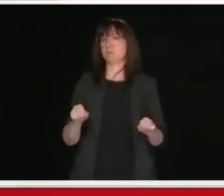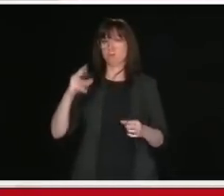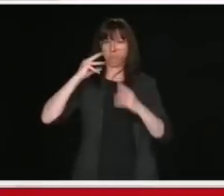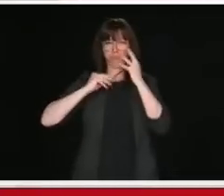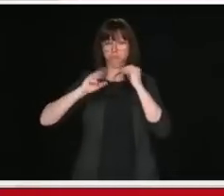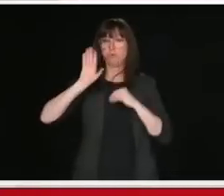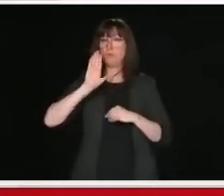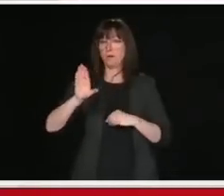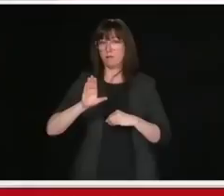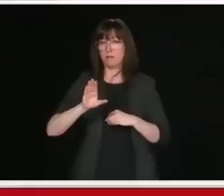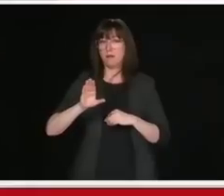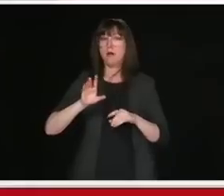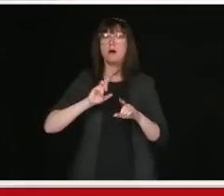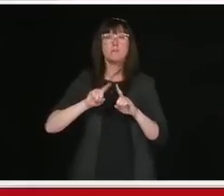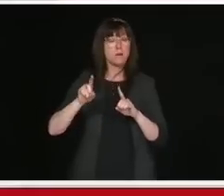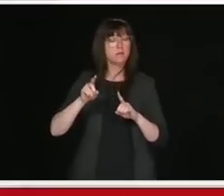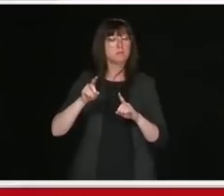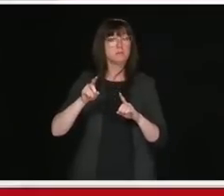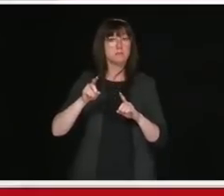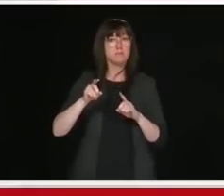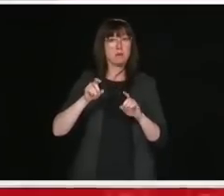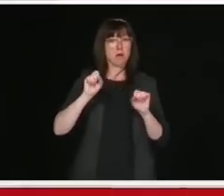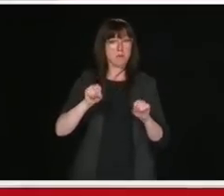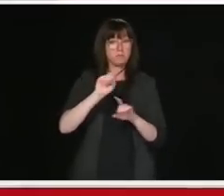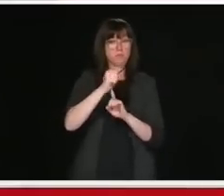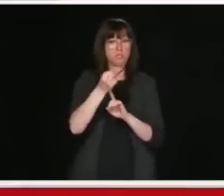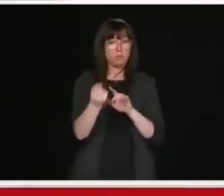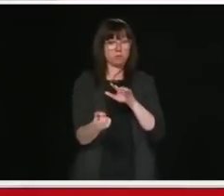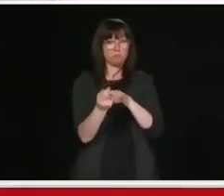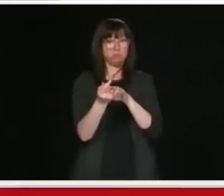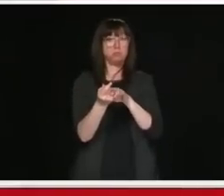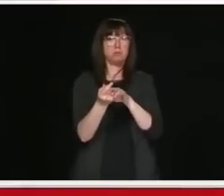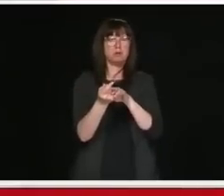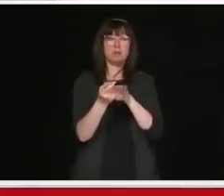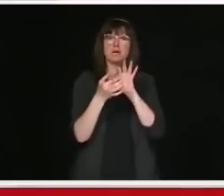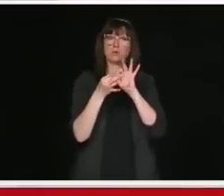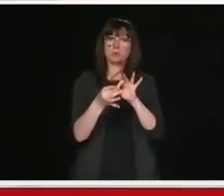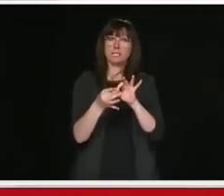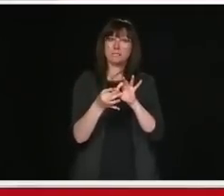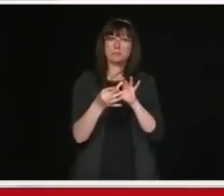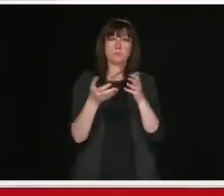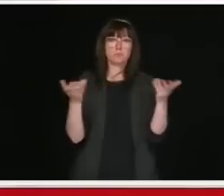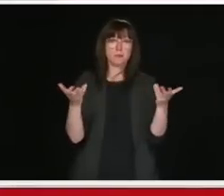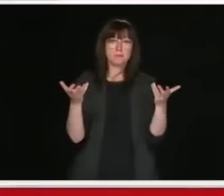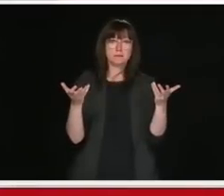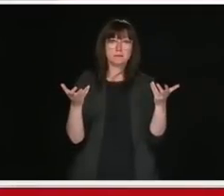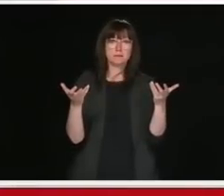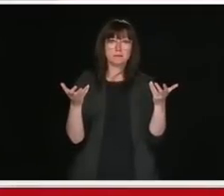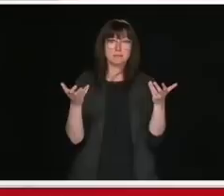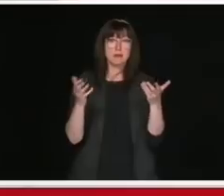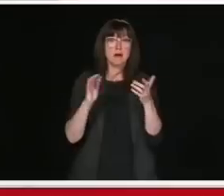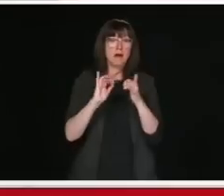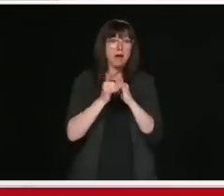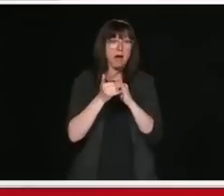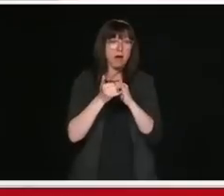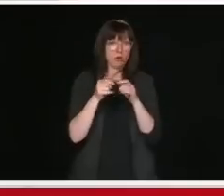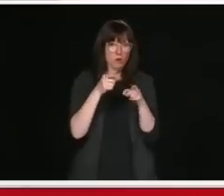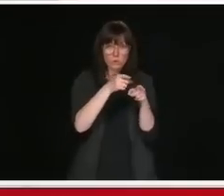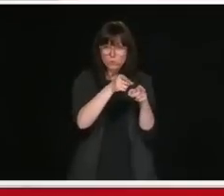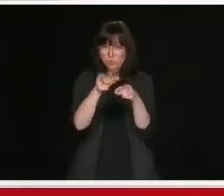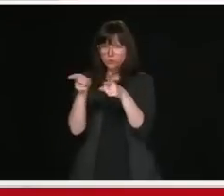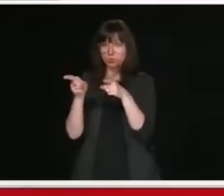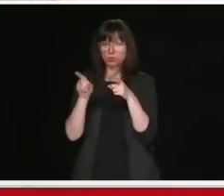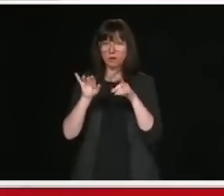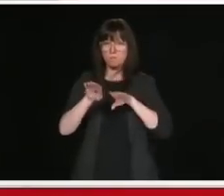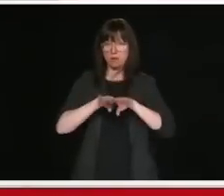face will be directly linked to how people behave today. And that